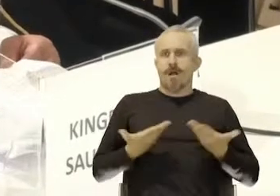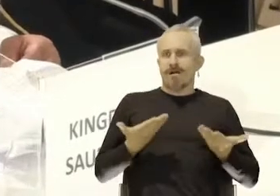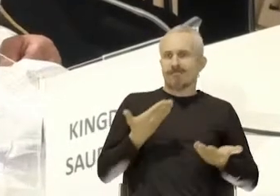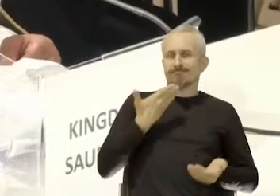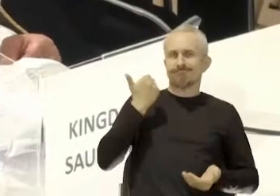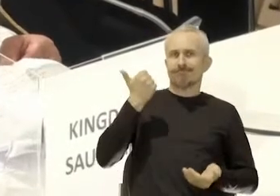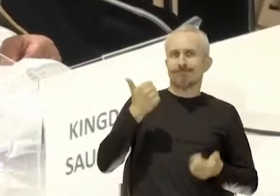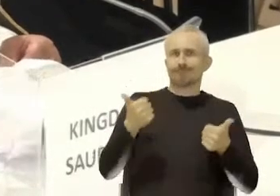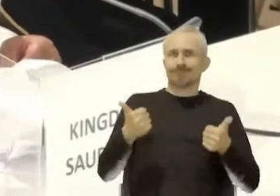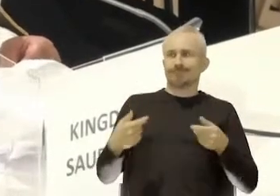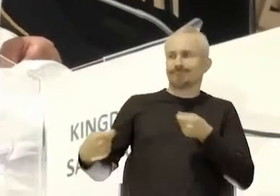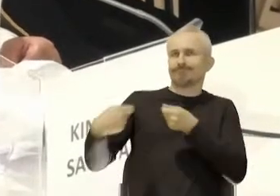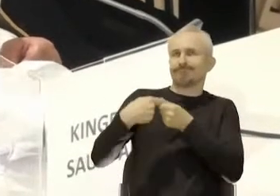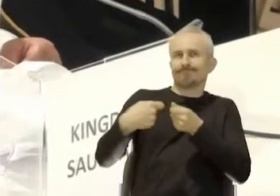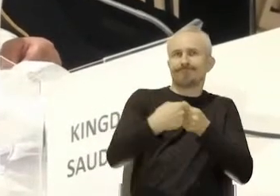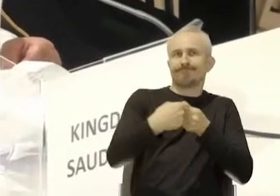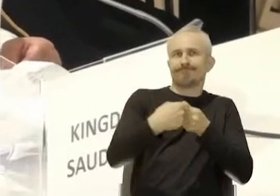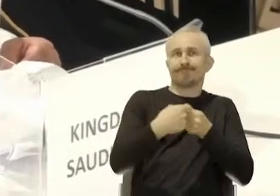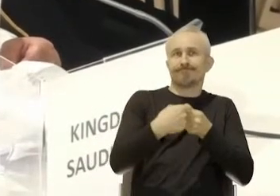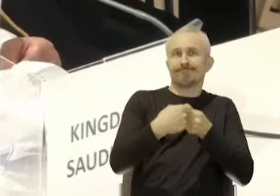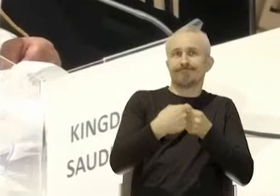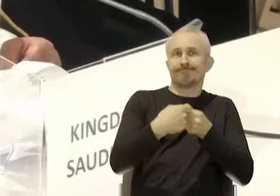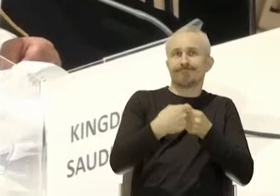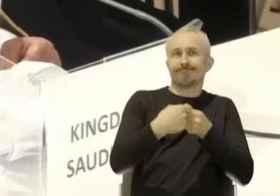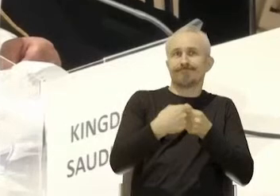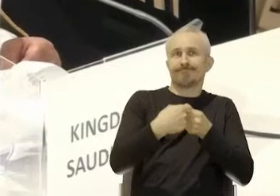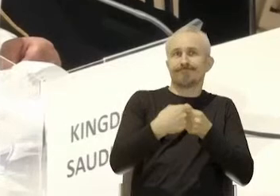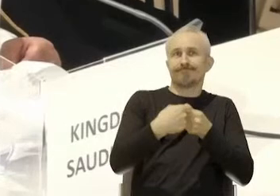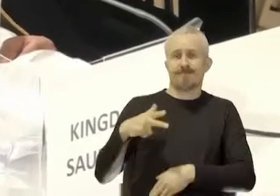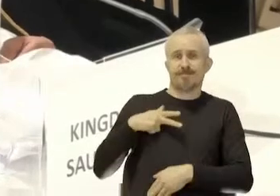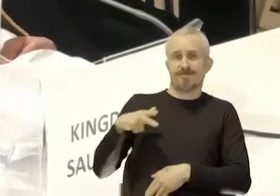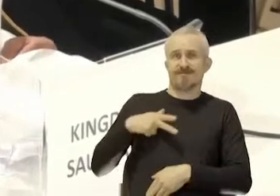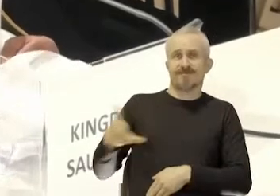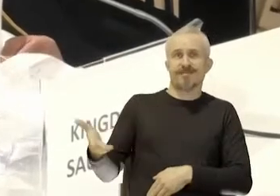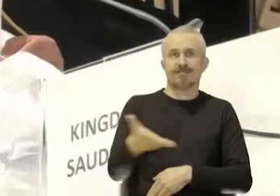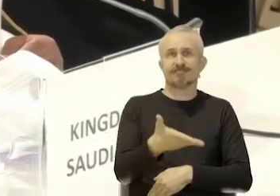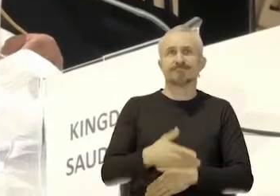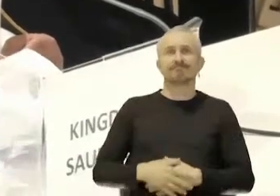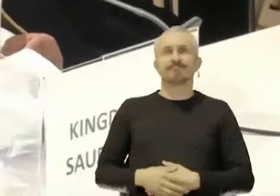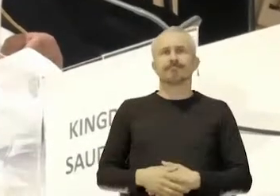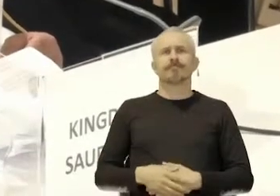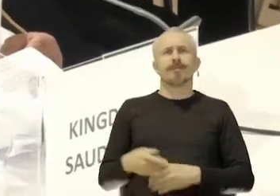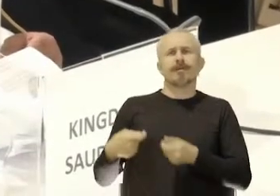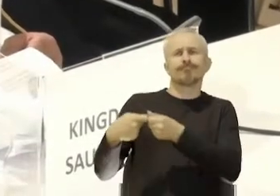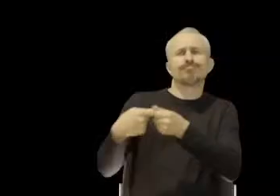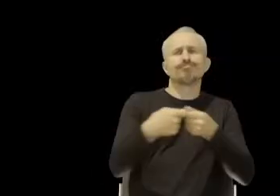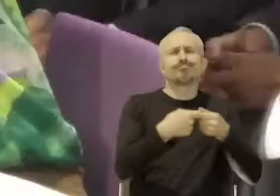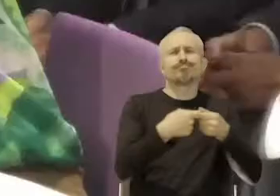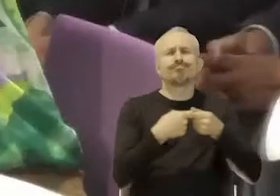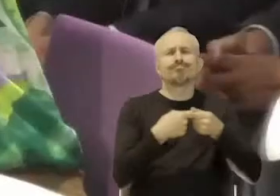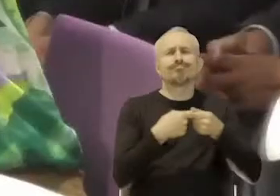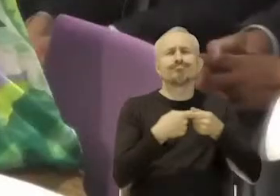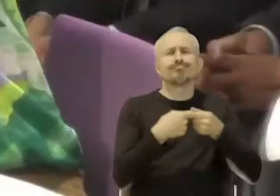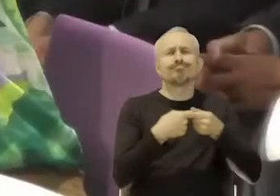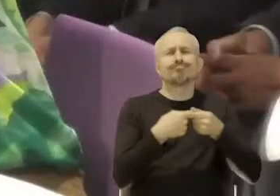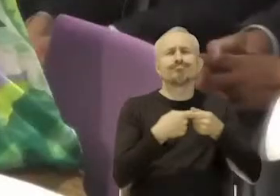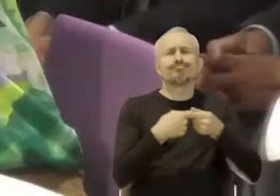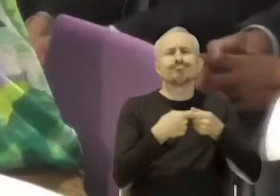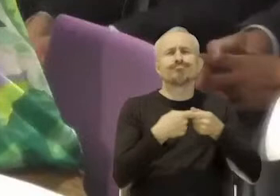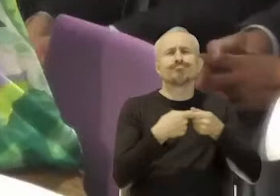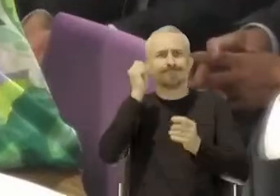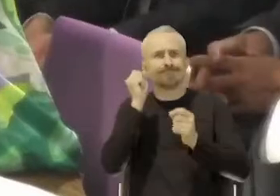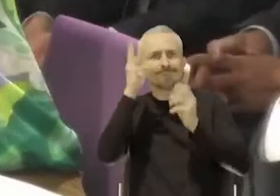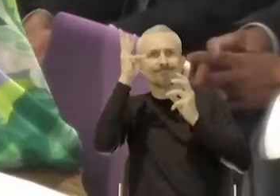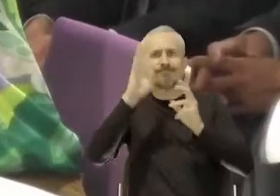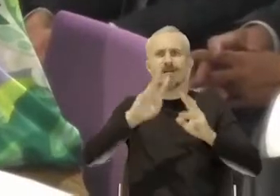better cooperation and improvement of life quality for residents. Together with the private sector, we've been able to come